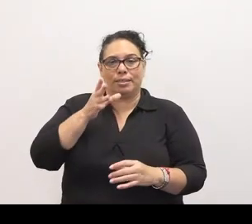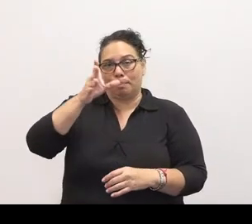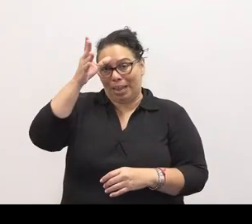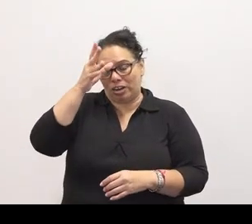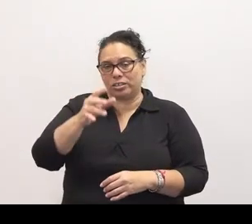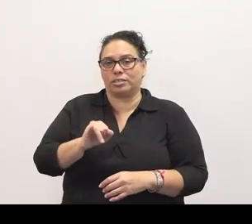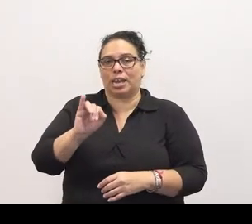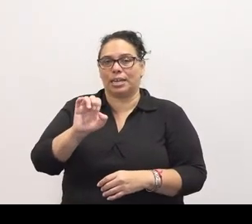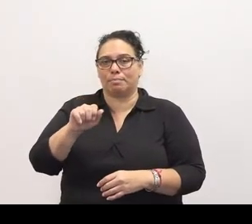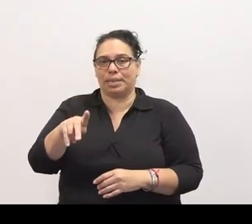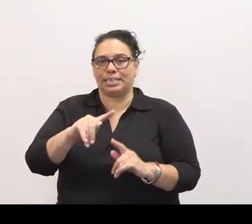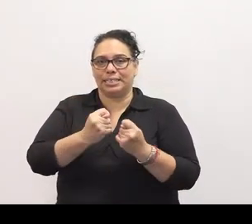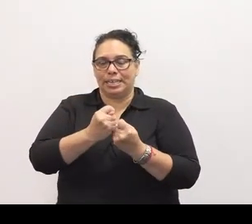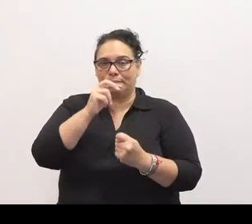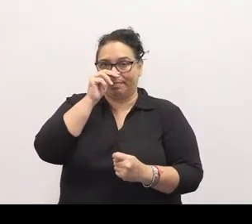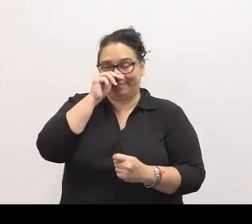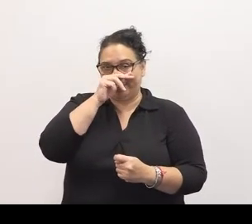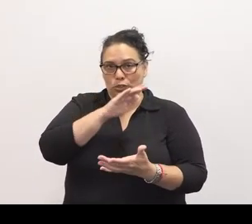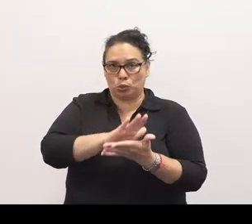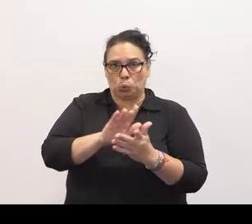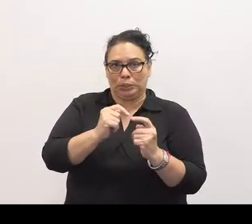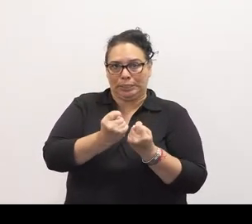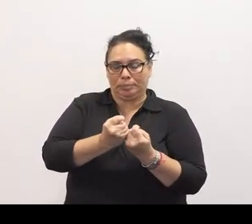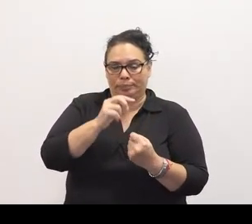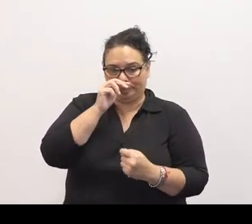team, or school team.